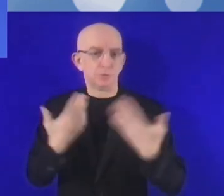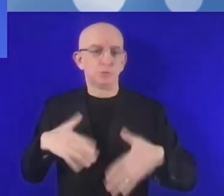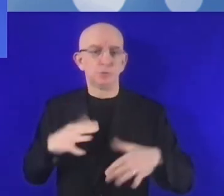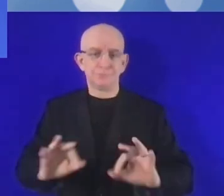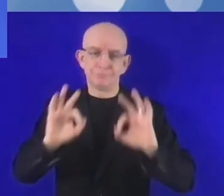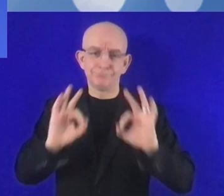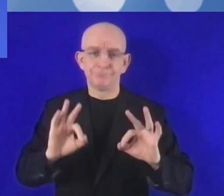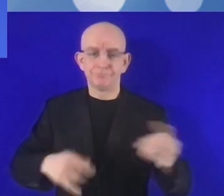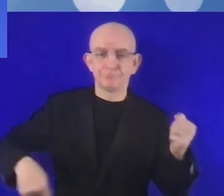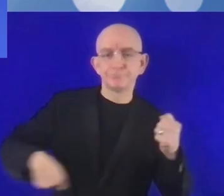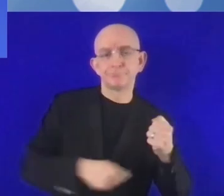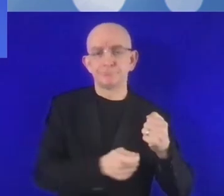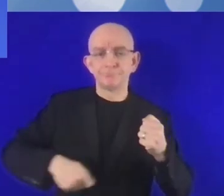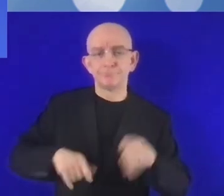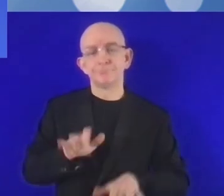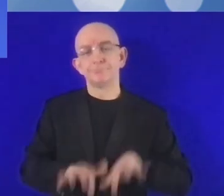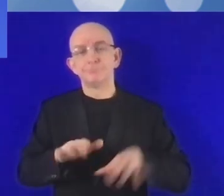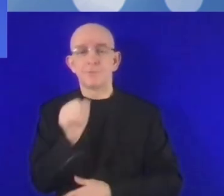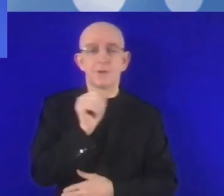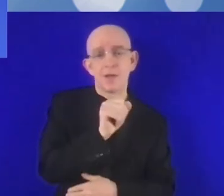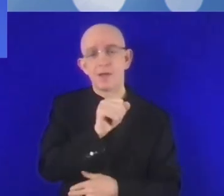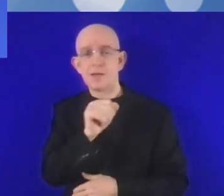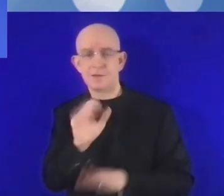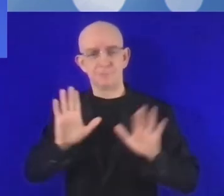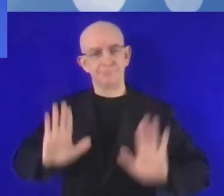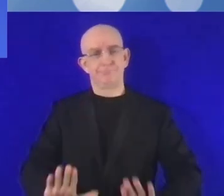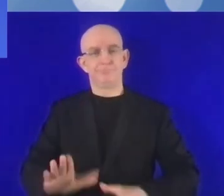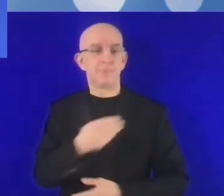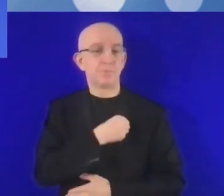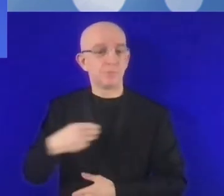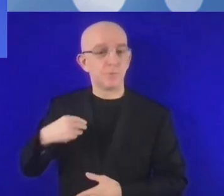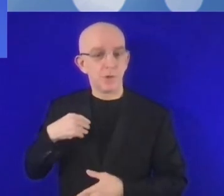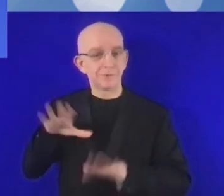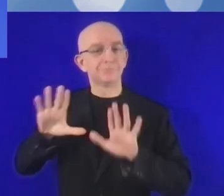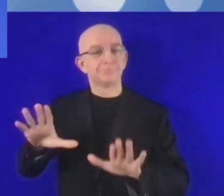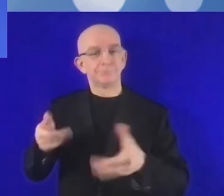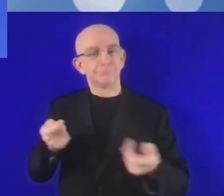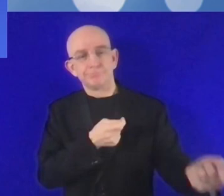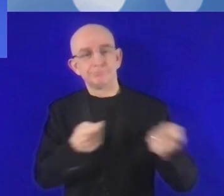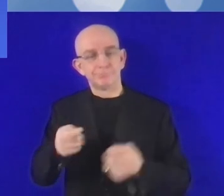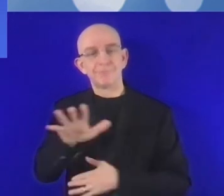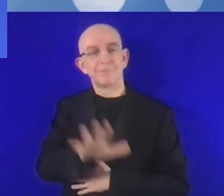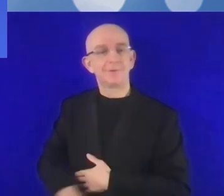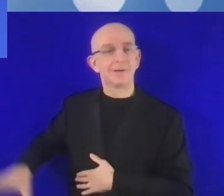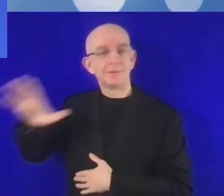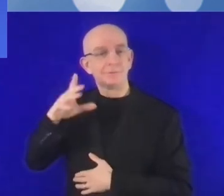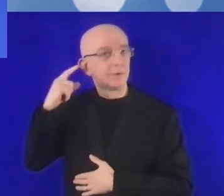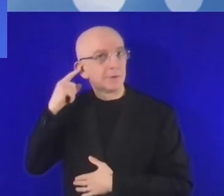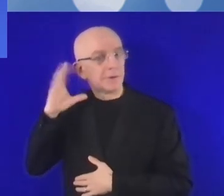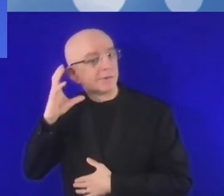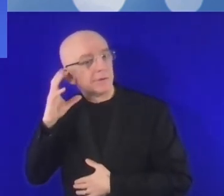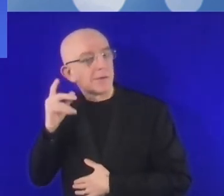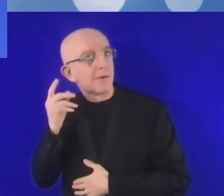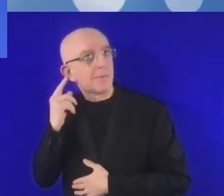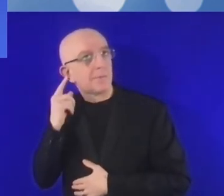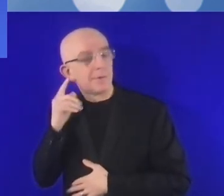Symphony Orchestra Concert Hall. That was a truly beautiful evening. And there are four more days ahead